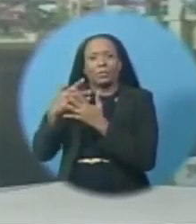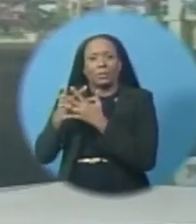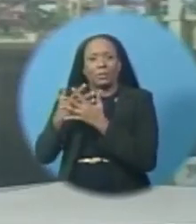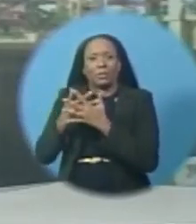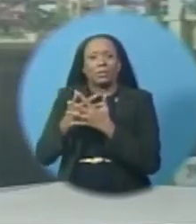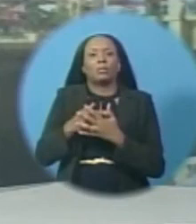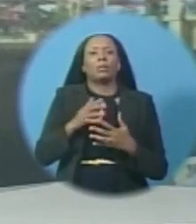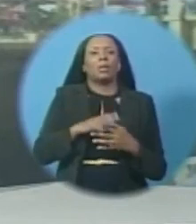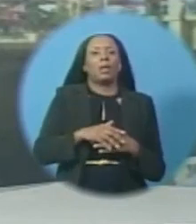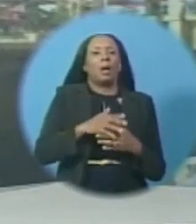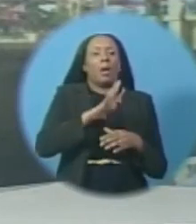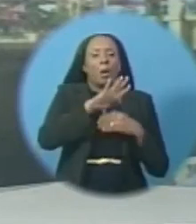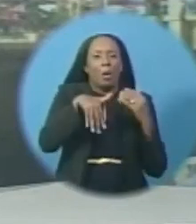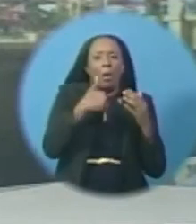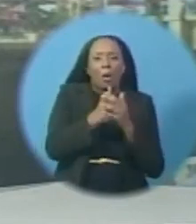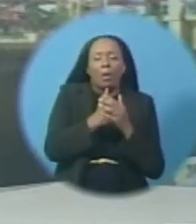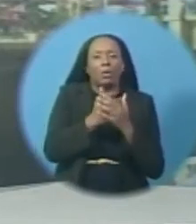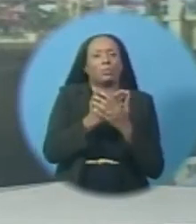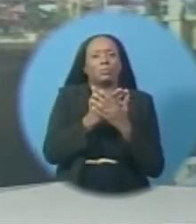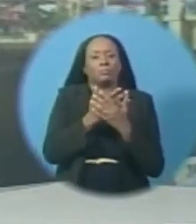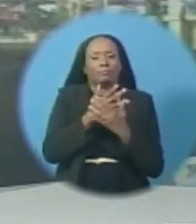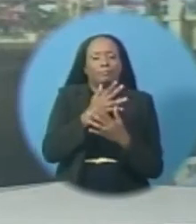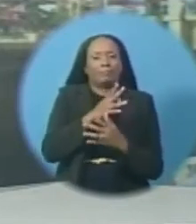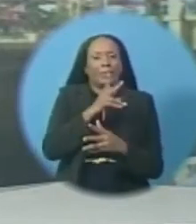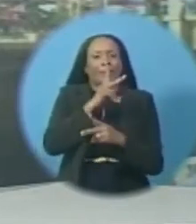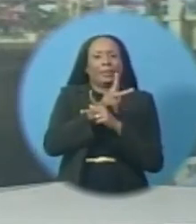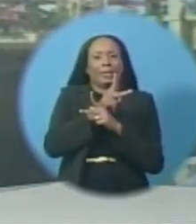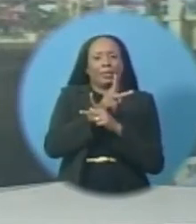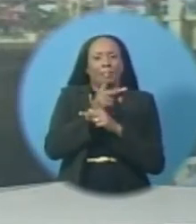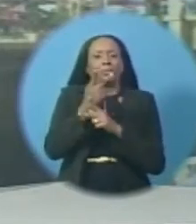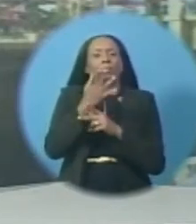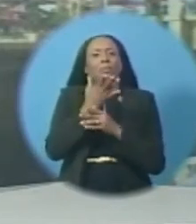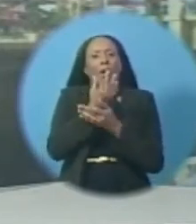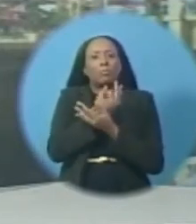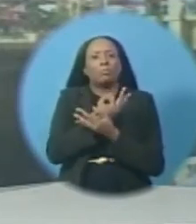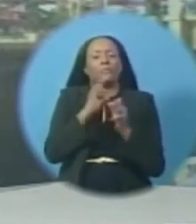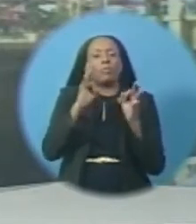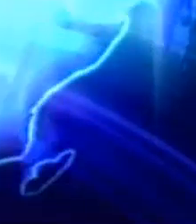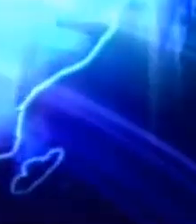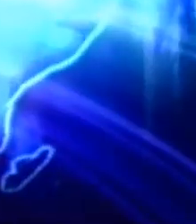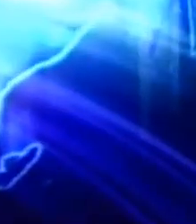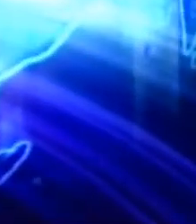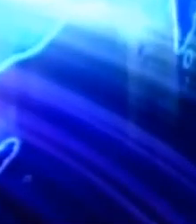bond and the officers on a $350,000 bond each.